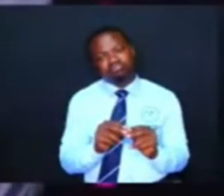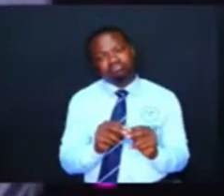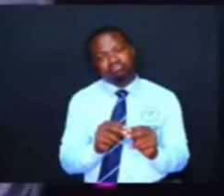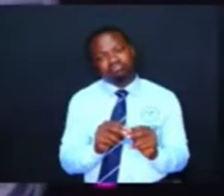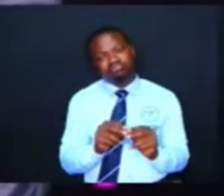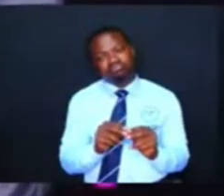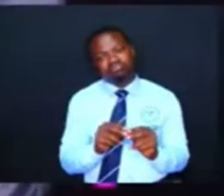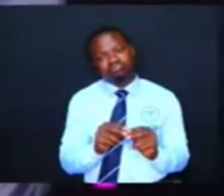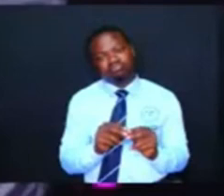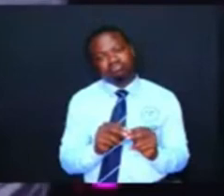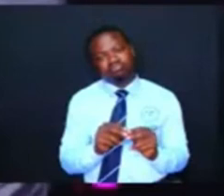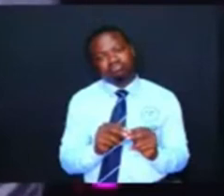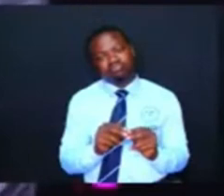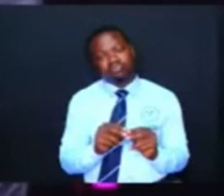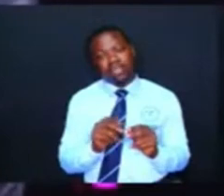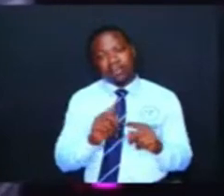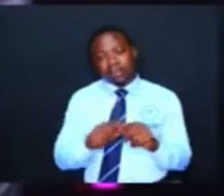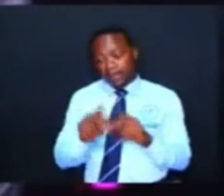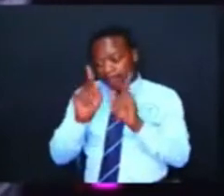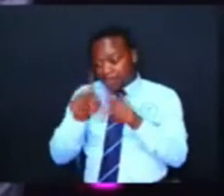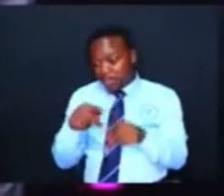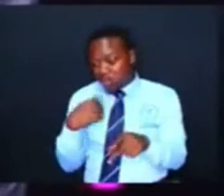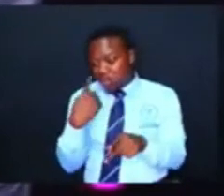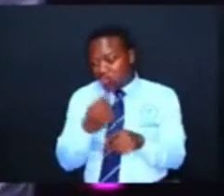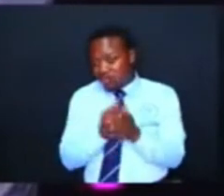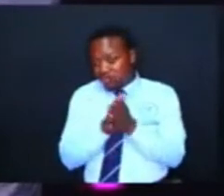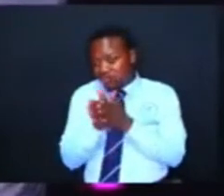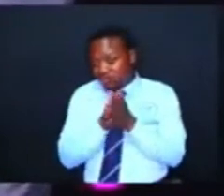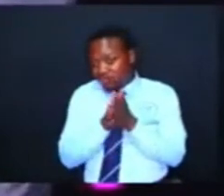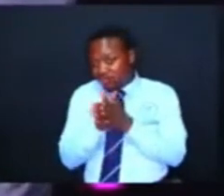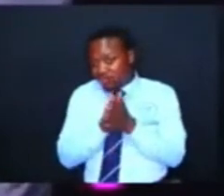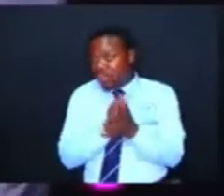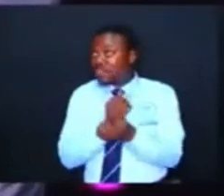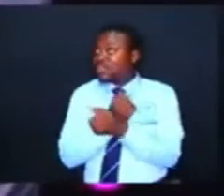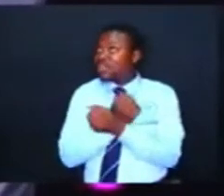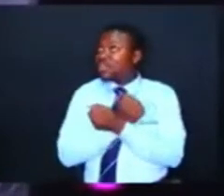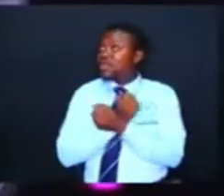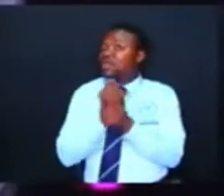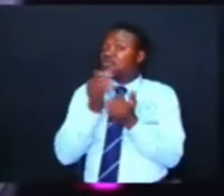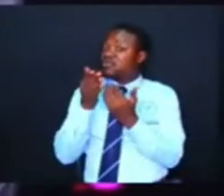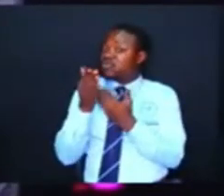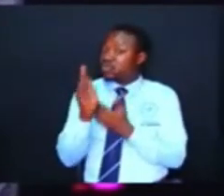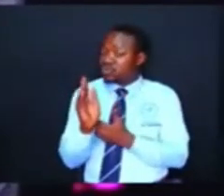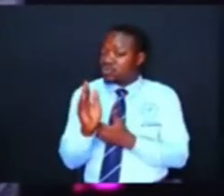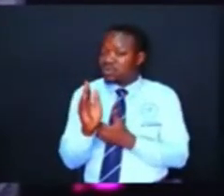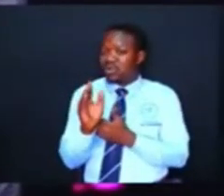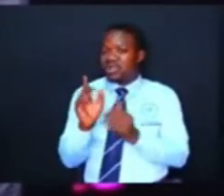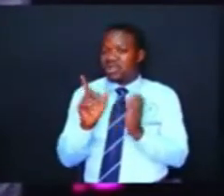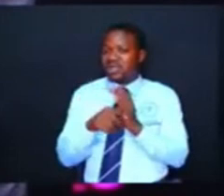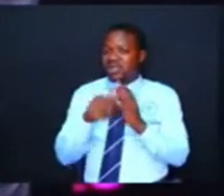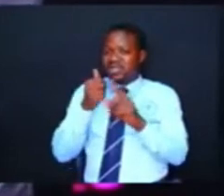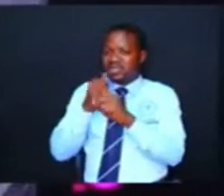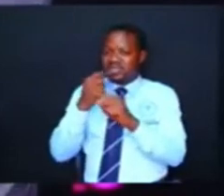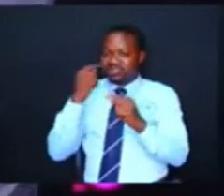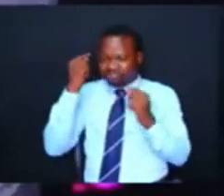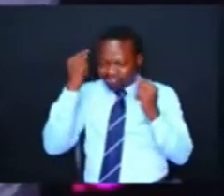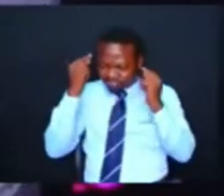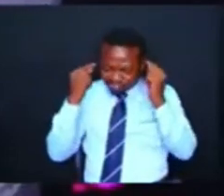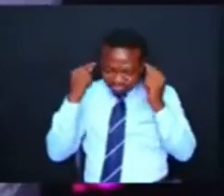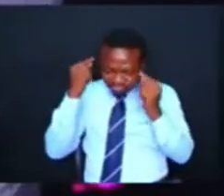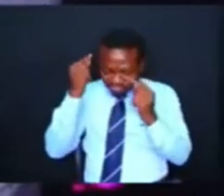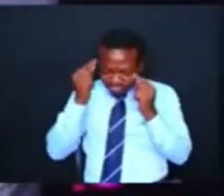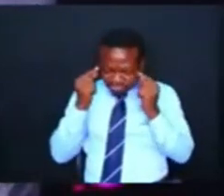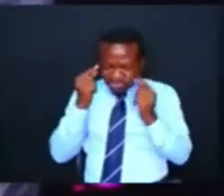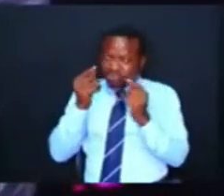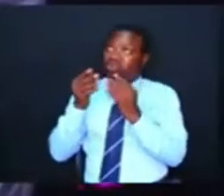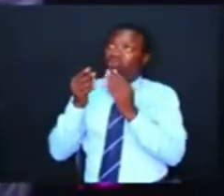But whose delight is in the law of the Lord, and who meditates on his law